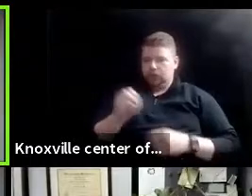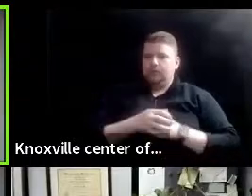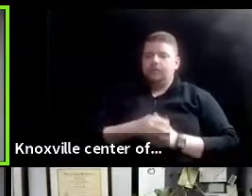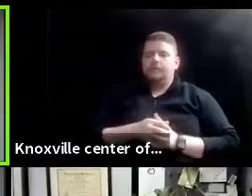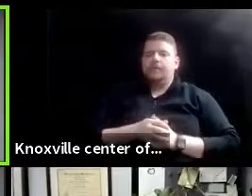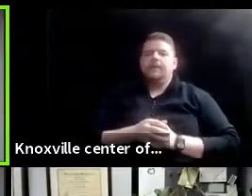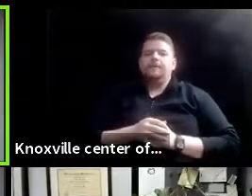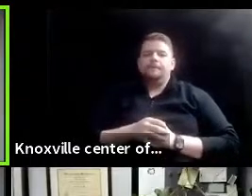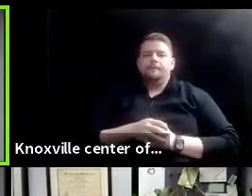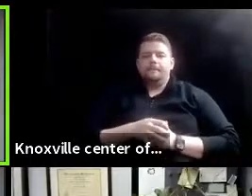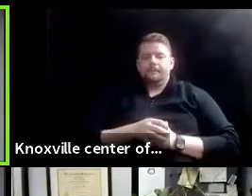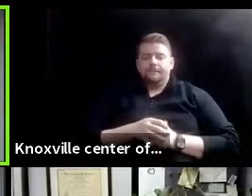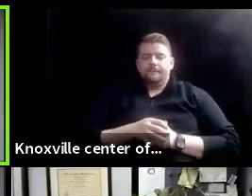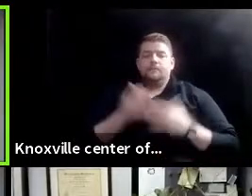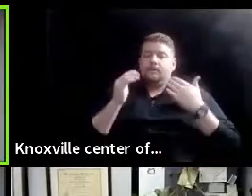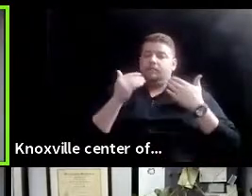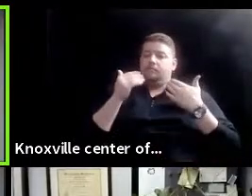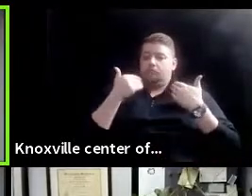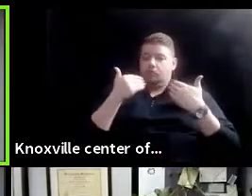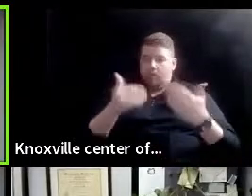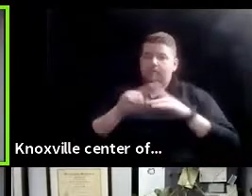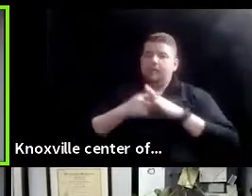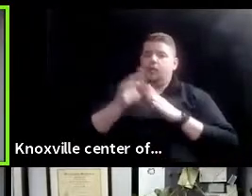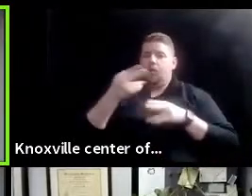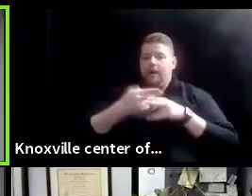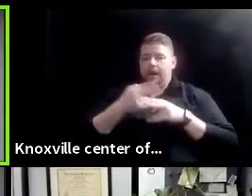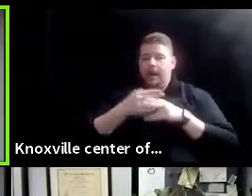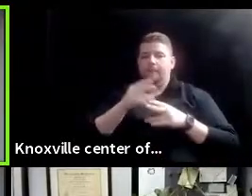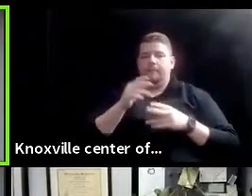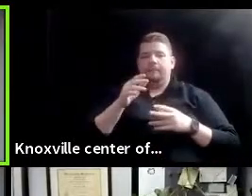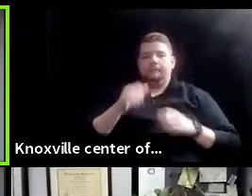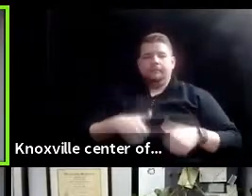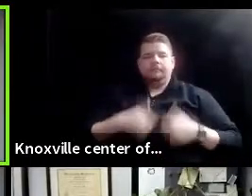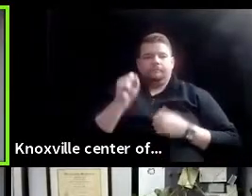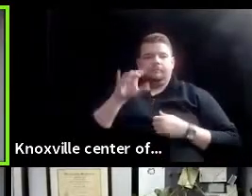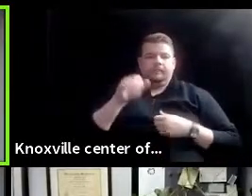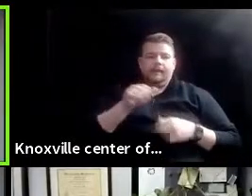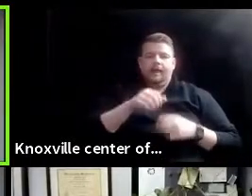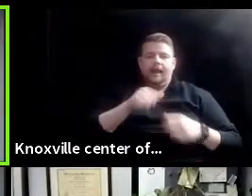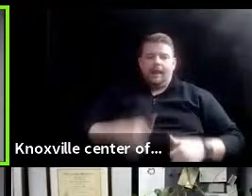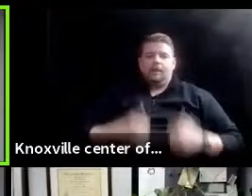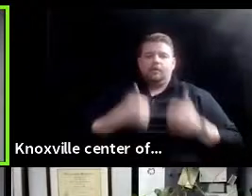3 minutes. If you can begin by stating your name and your address.